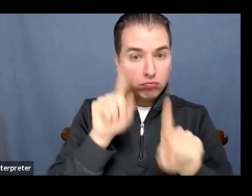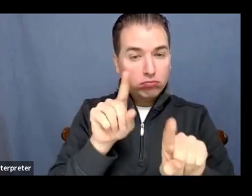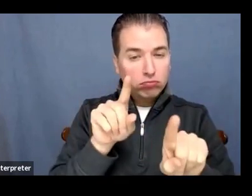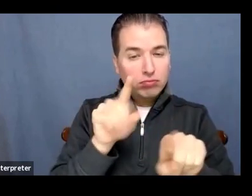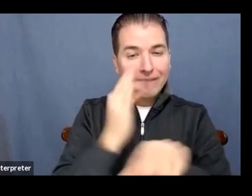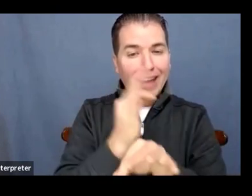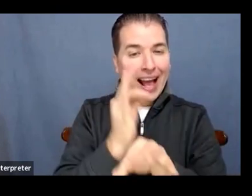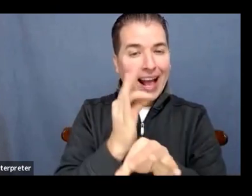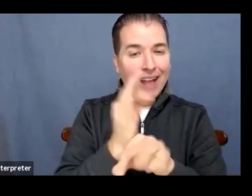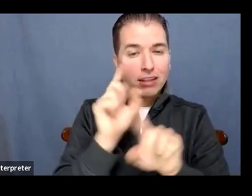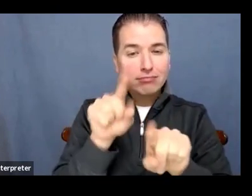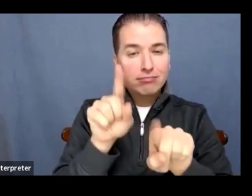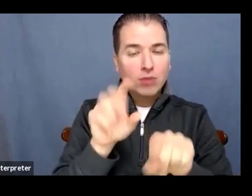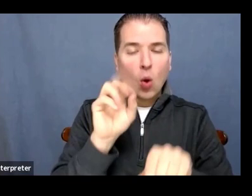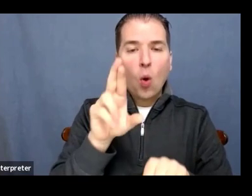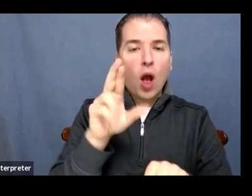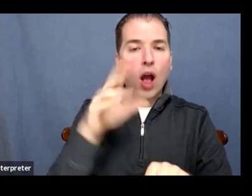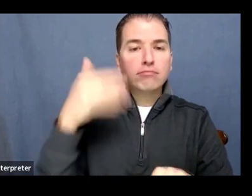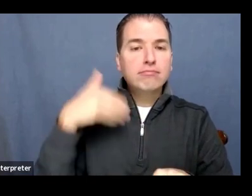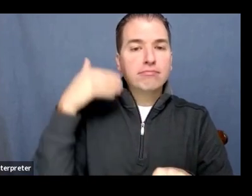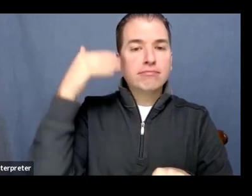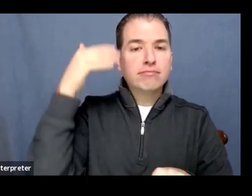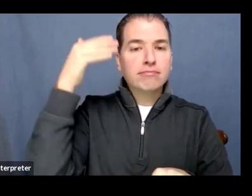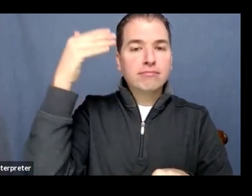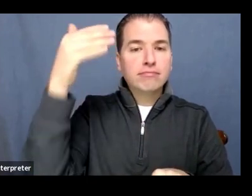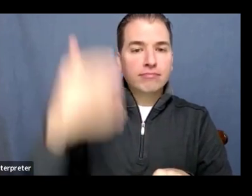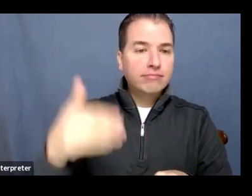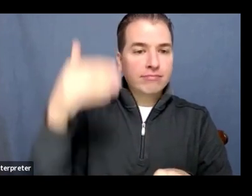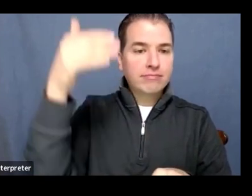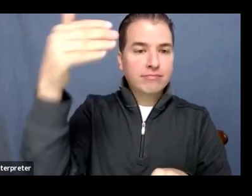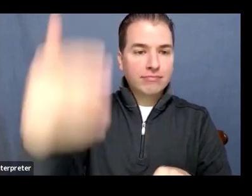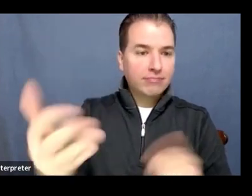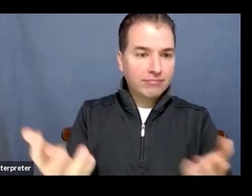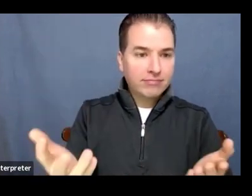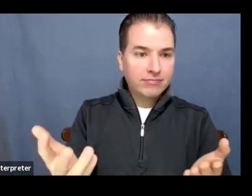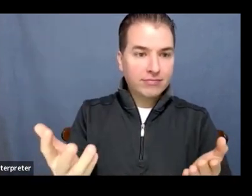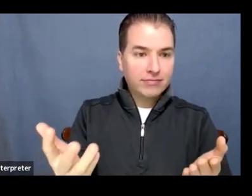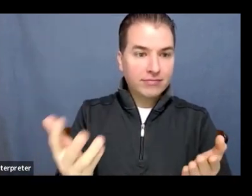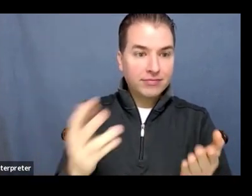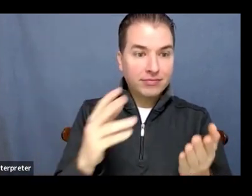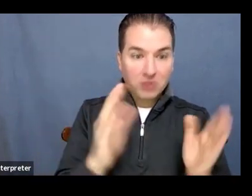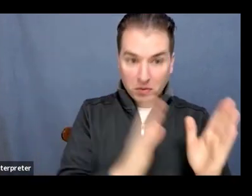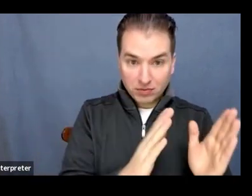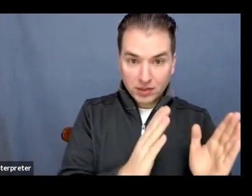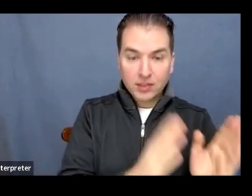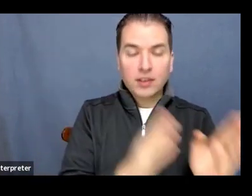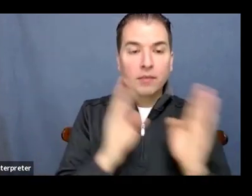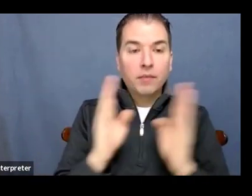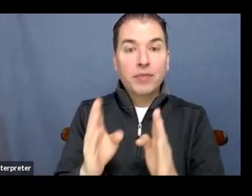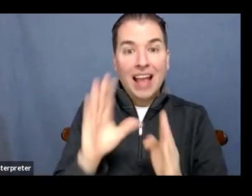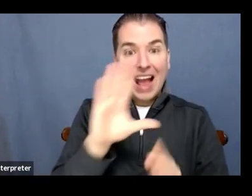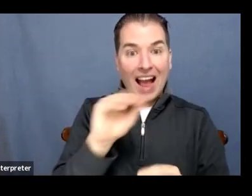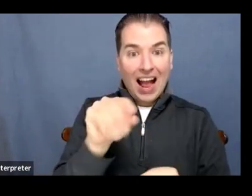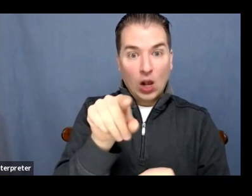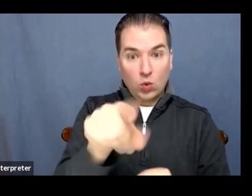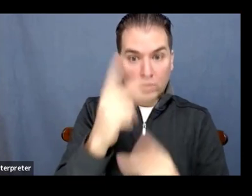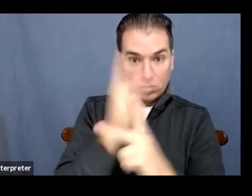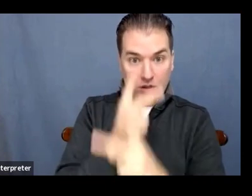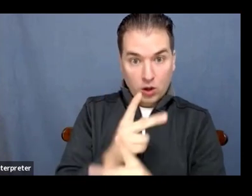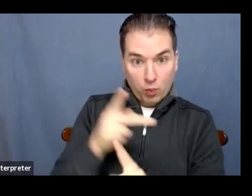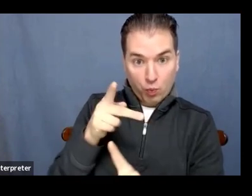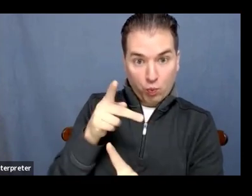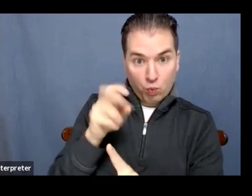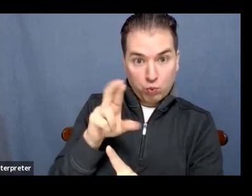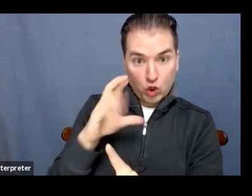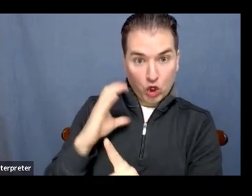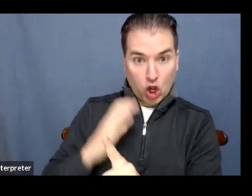Interesting here, because the next one is the average customer lifetime value. So what is the return? What is